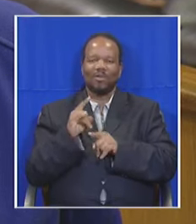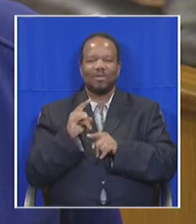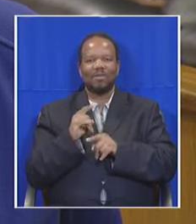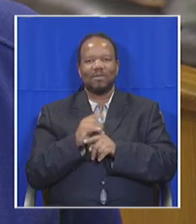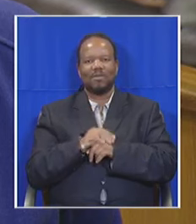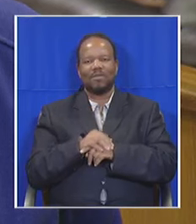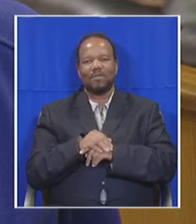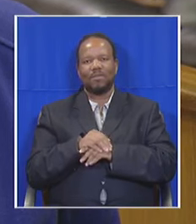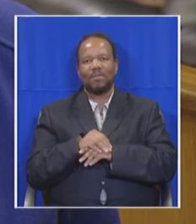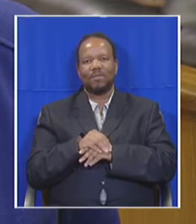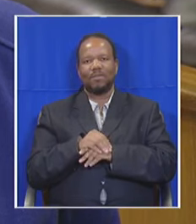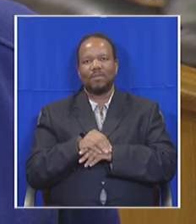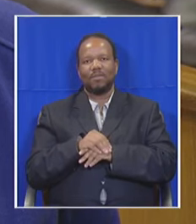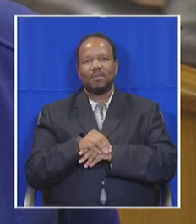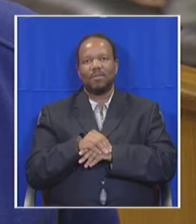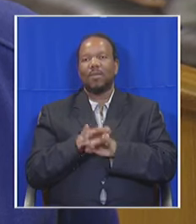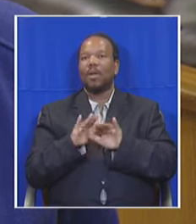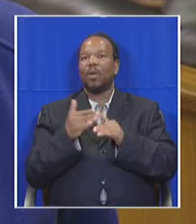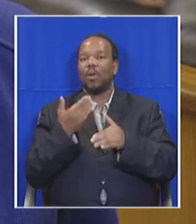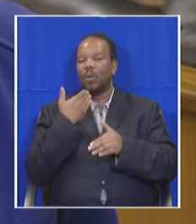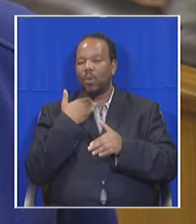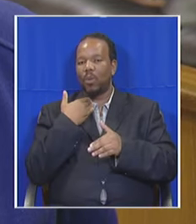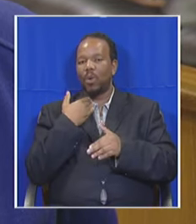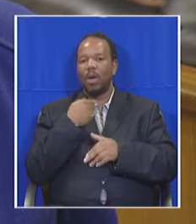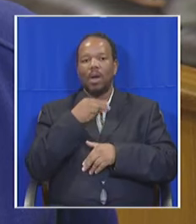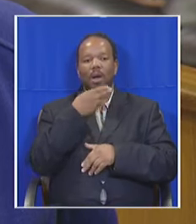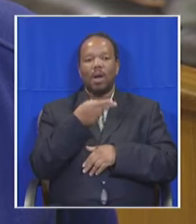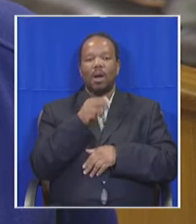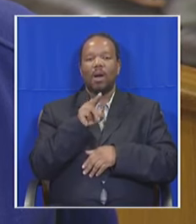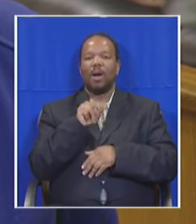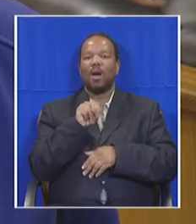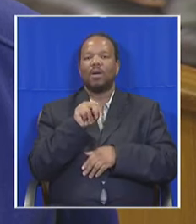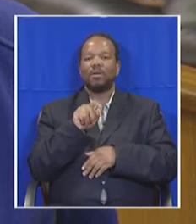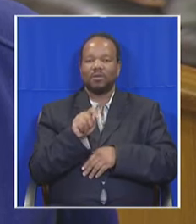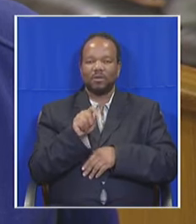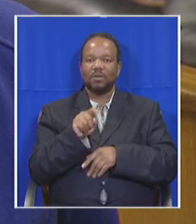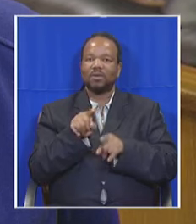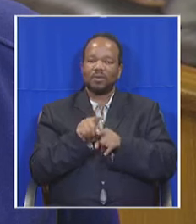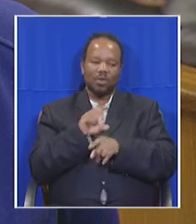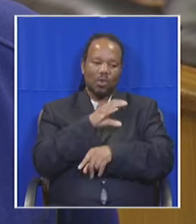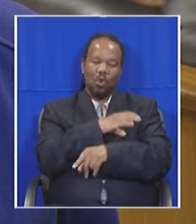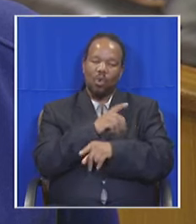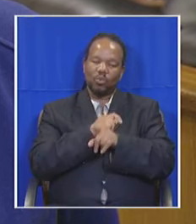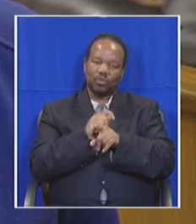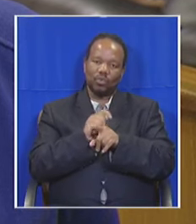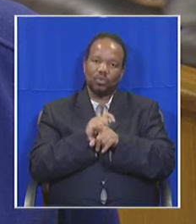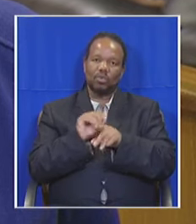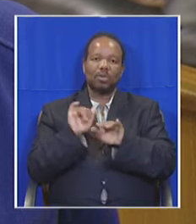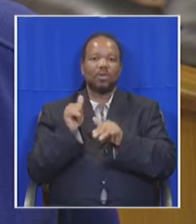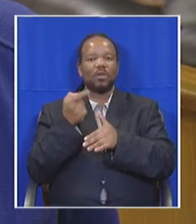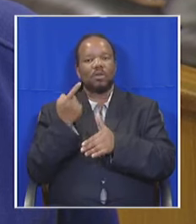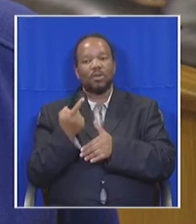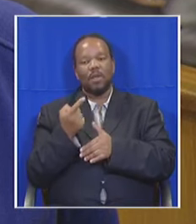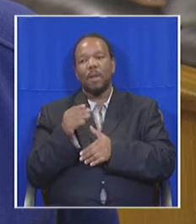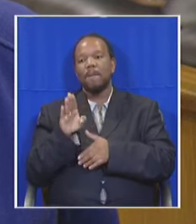also coach Gavin Hunt's fourth league championship win. Understand that the Bramfontein based